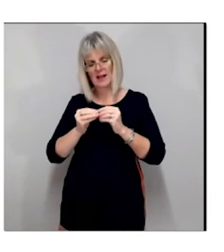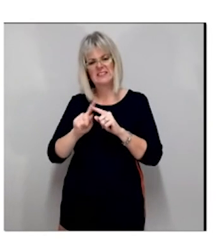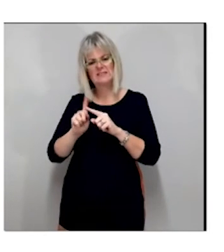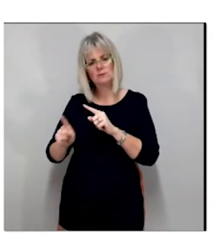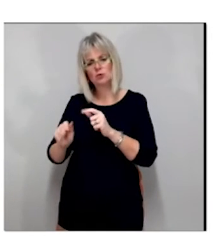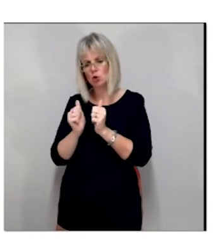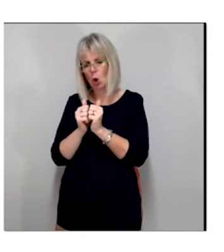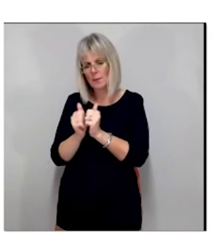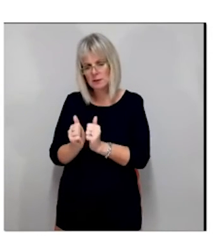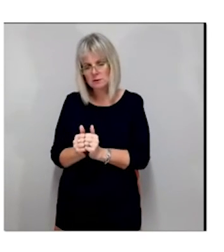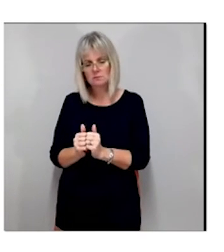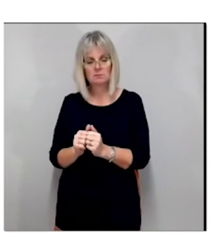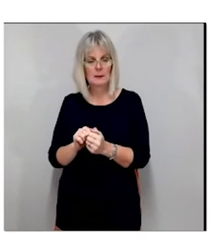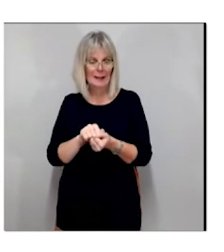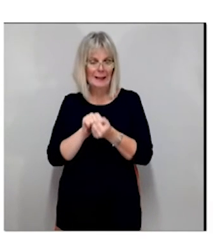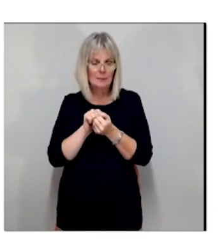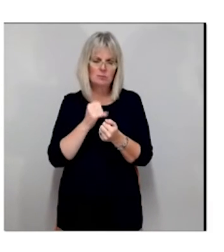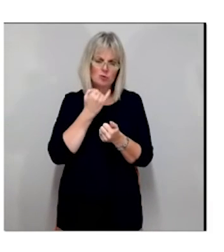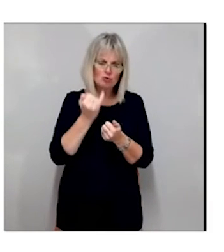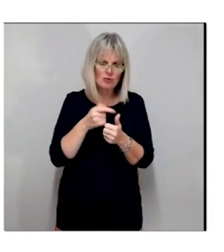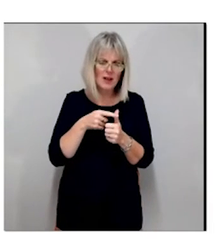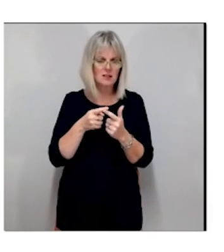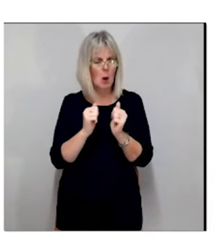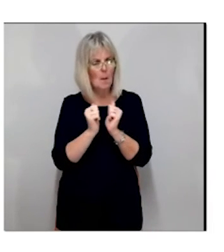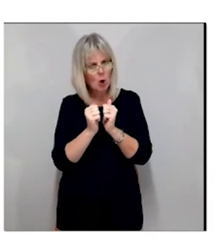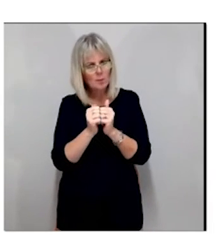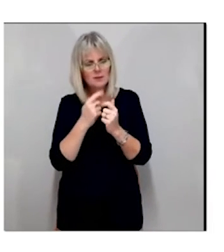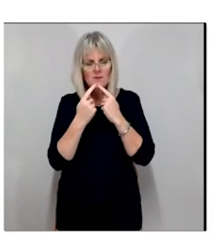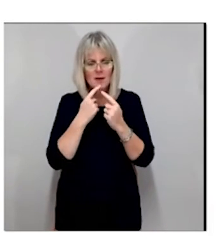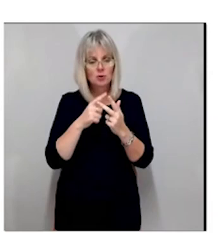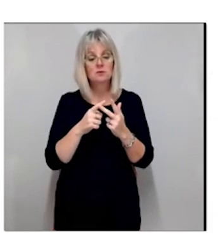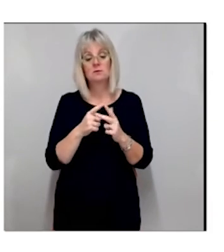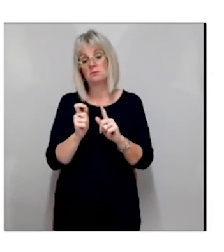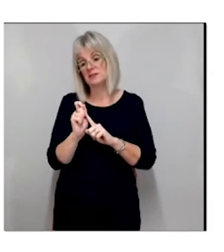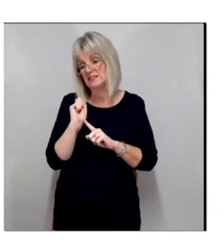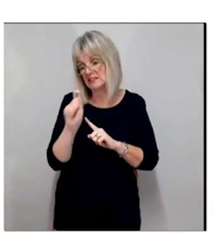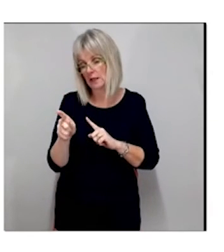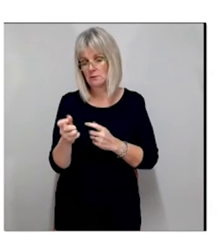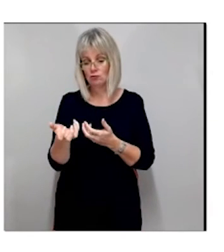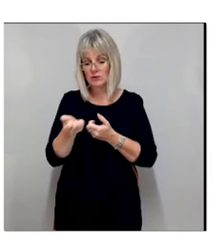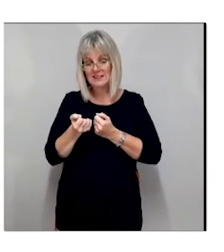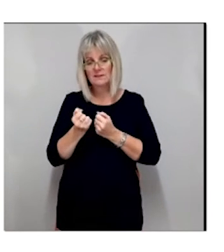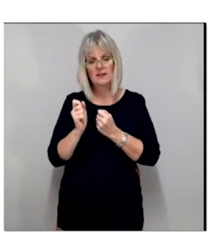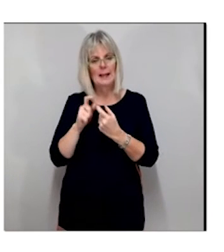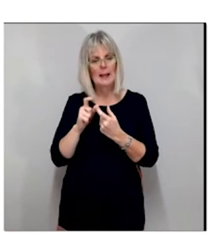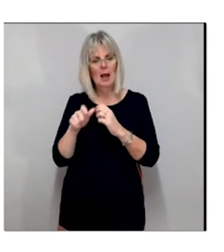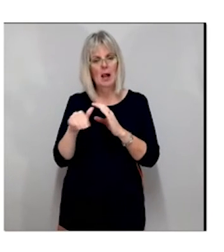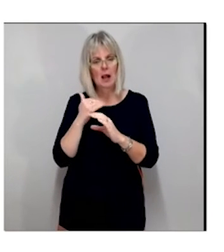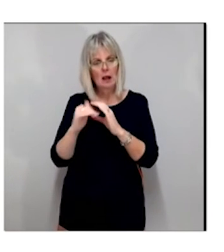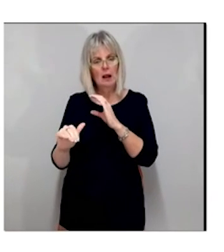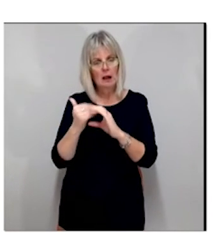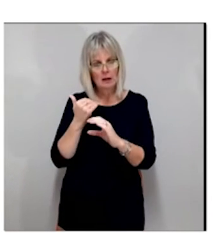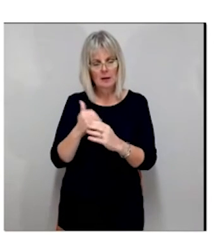keep details of addresses, appointments, etc., and both send and receive emails. I can also access the